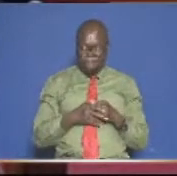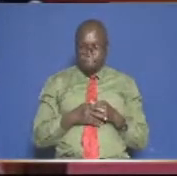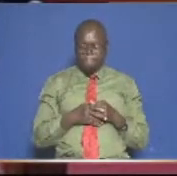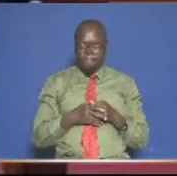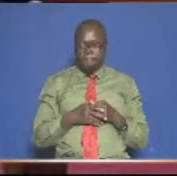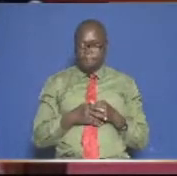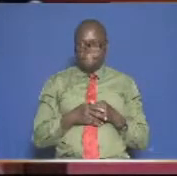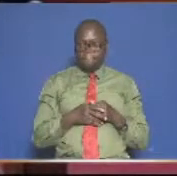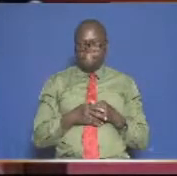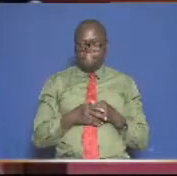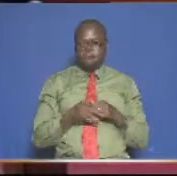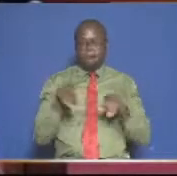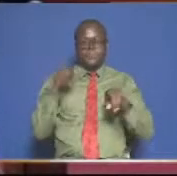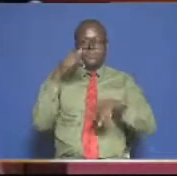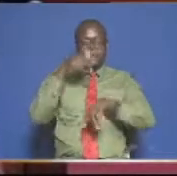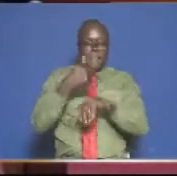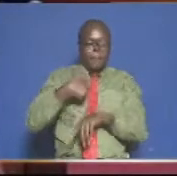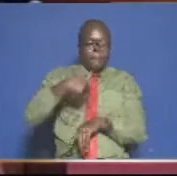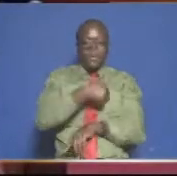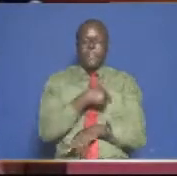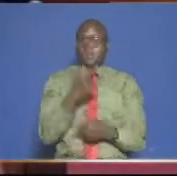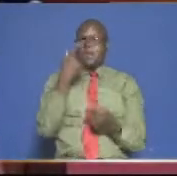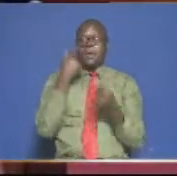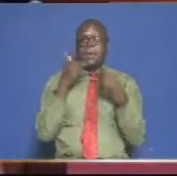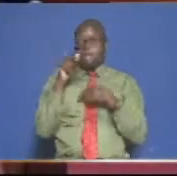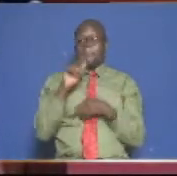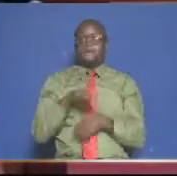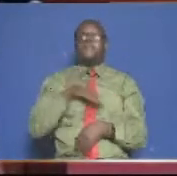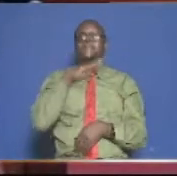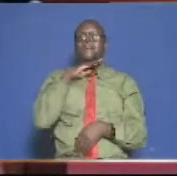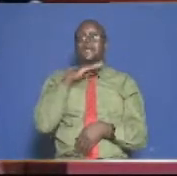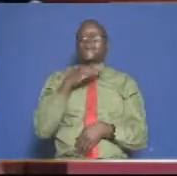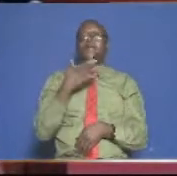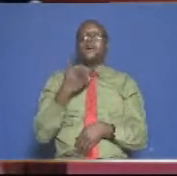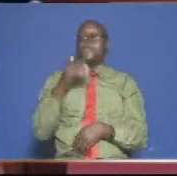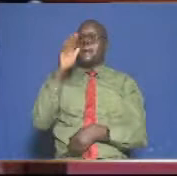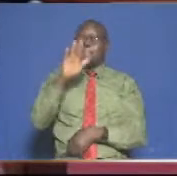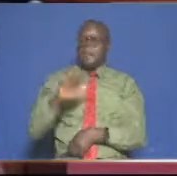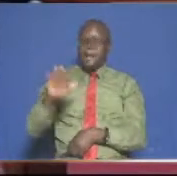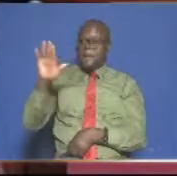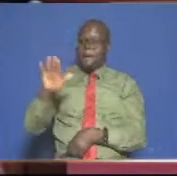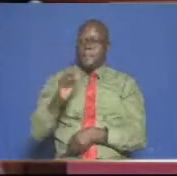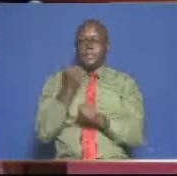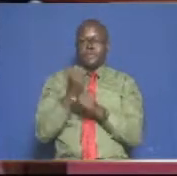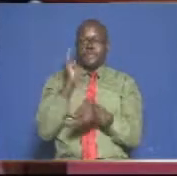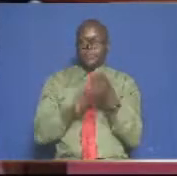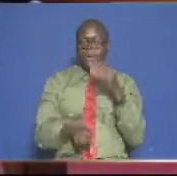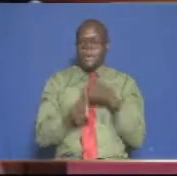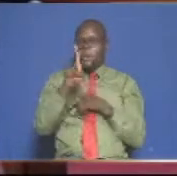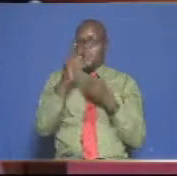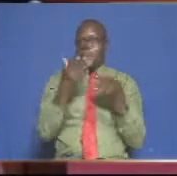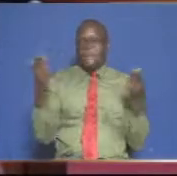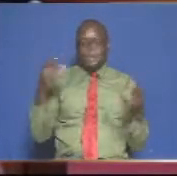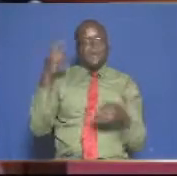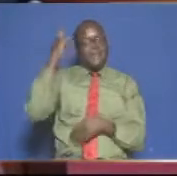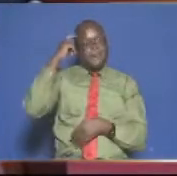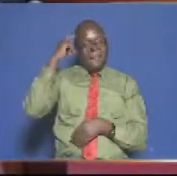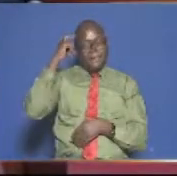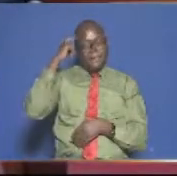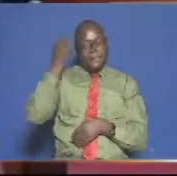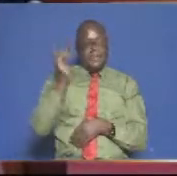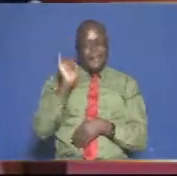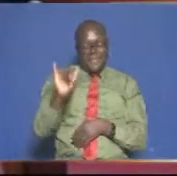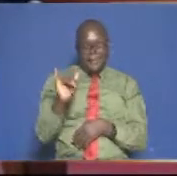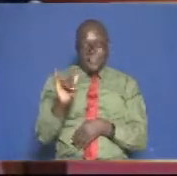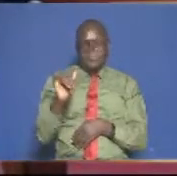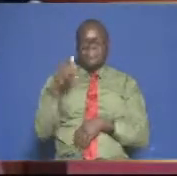Mr. Speaker, as we mourn Jakoyo, I would like this parliament to just have one thing in mind, that